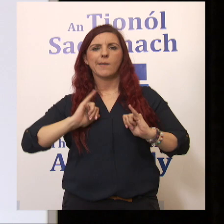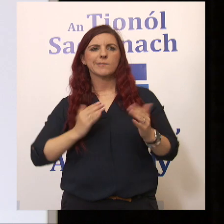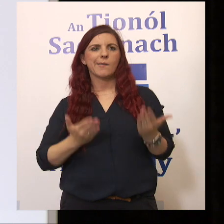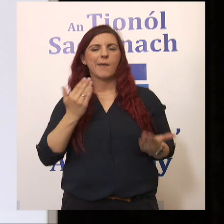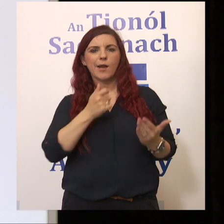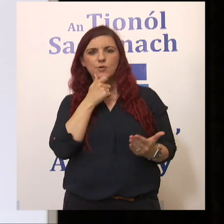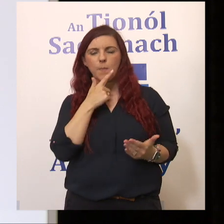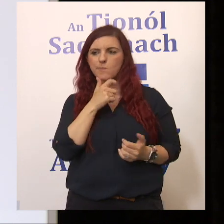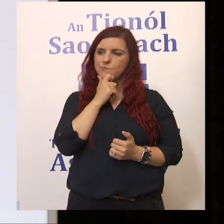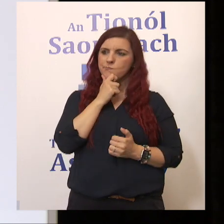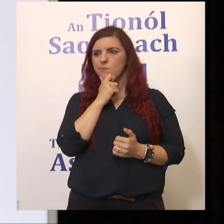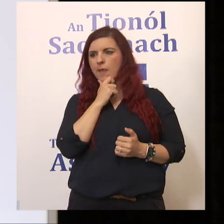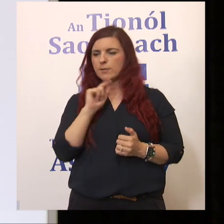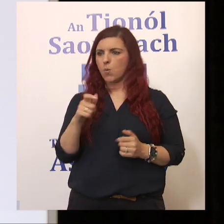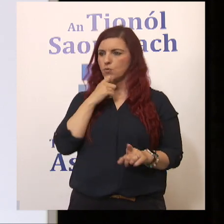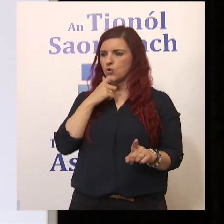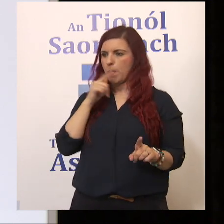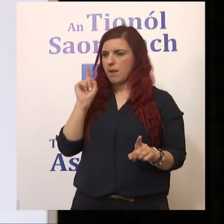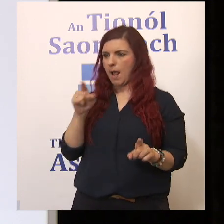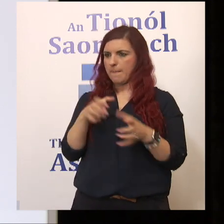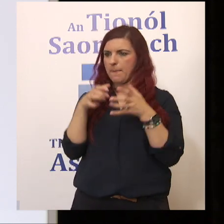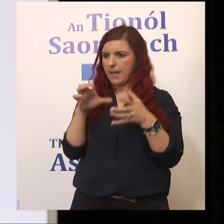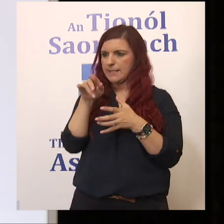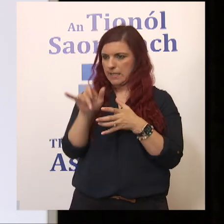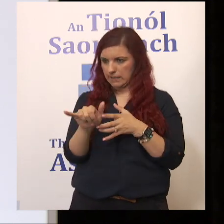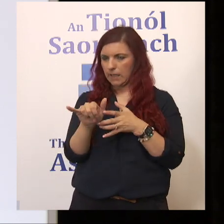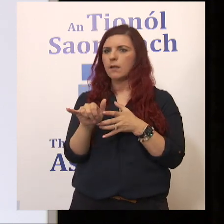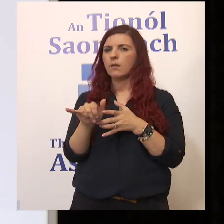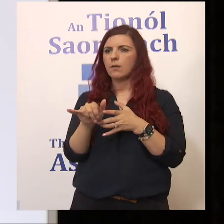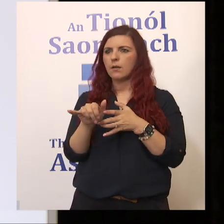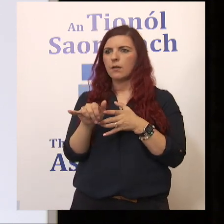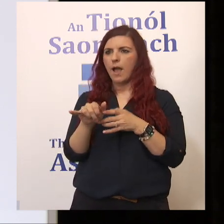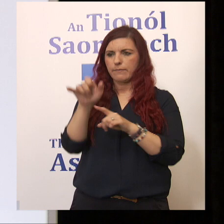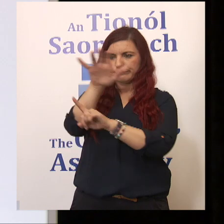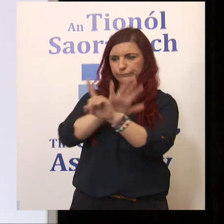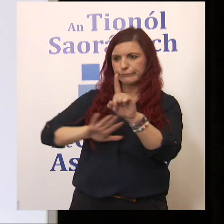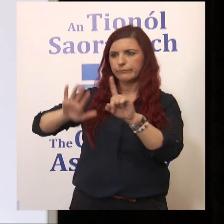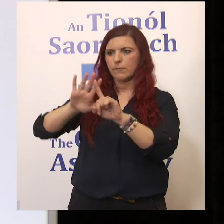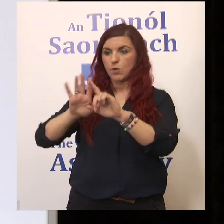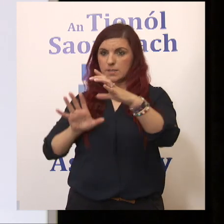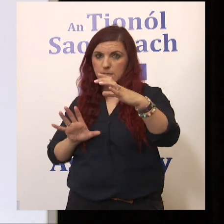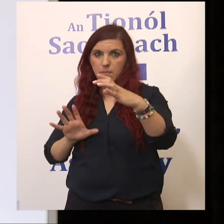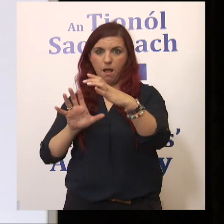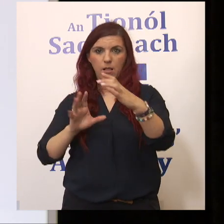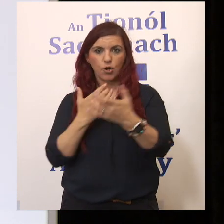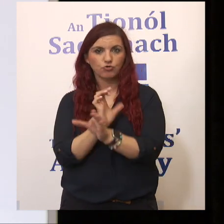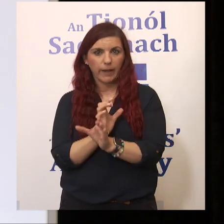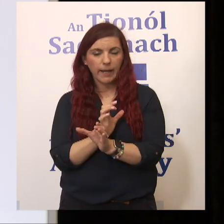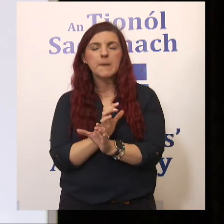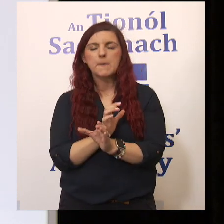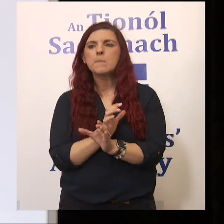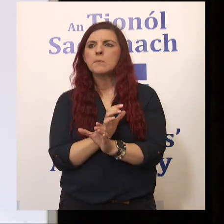well, Dublin is a big city with a hinterland in a small-sized state. So we could look